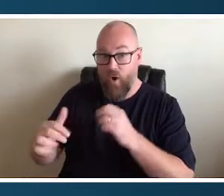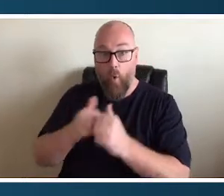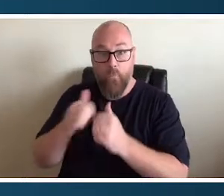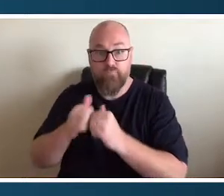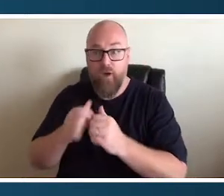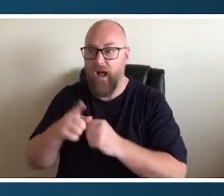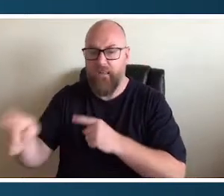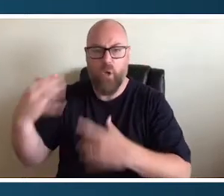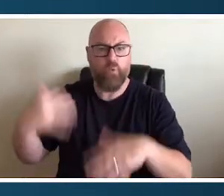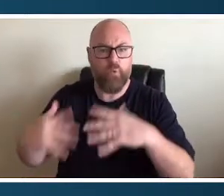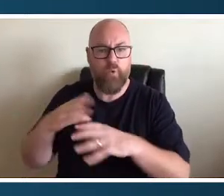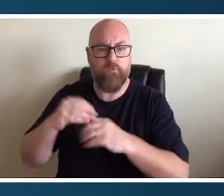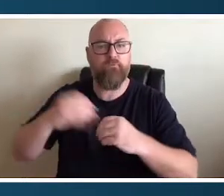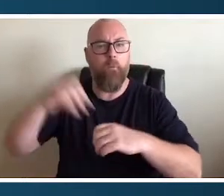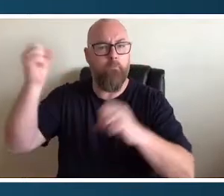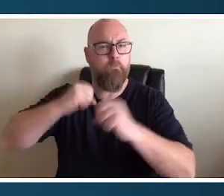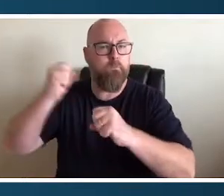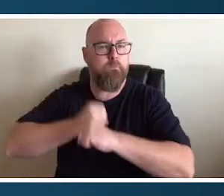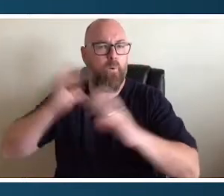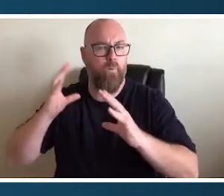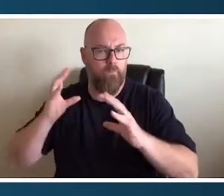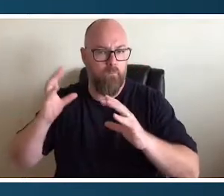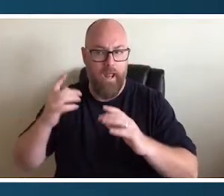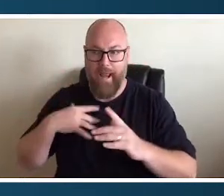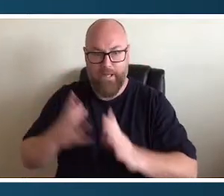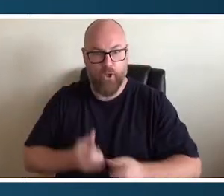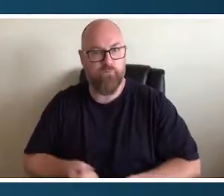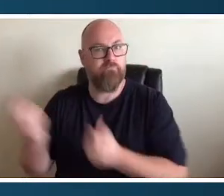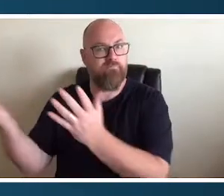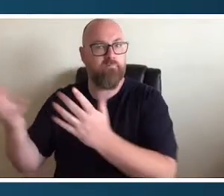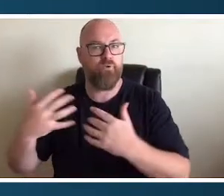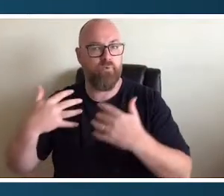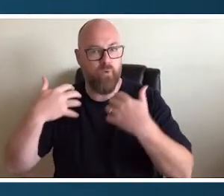the friend's house that is at risk of being swept